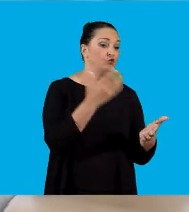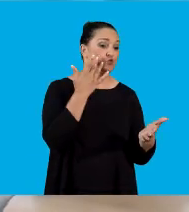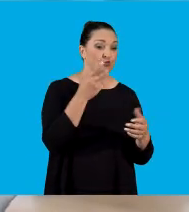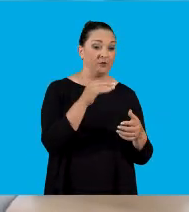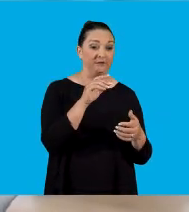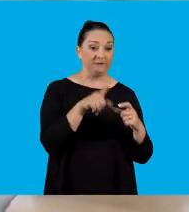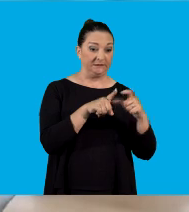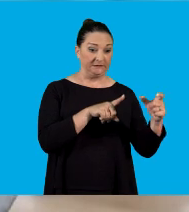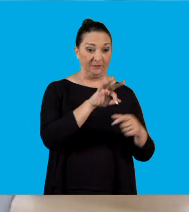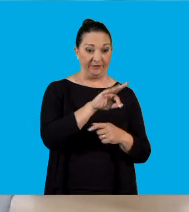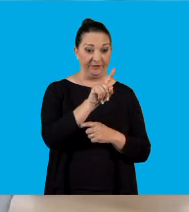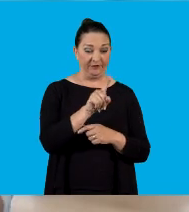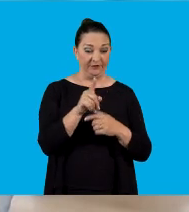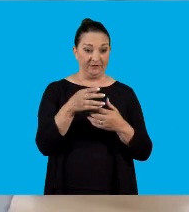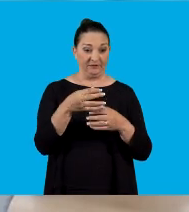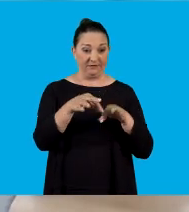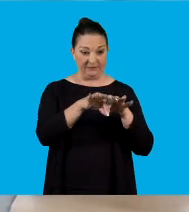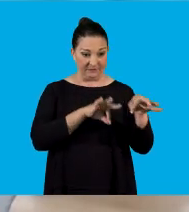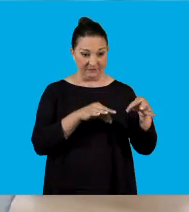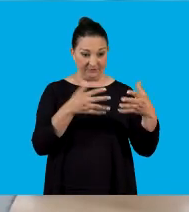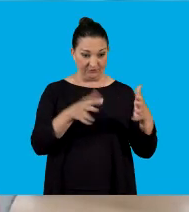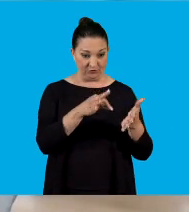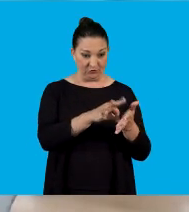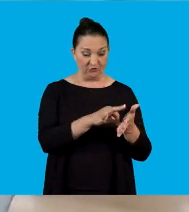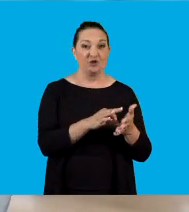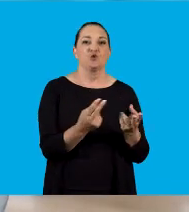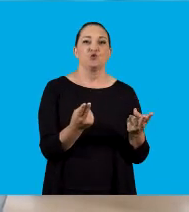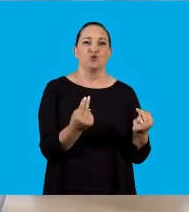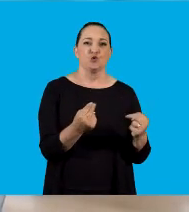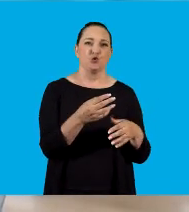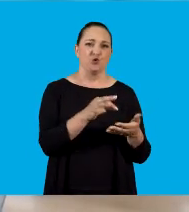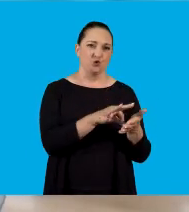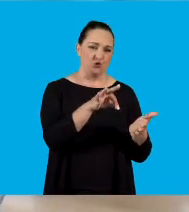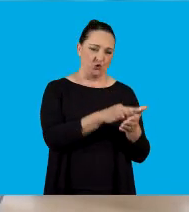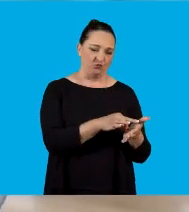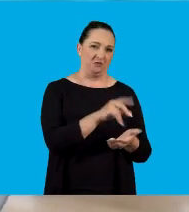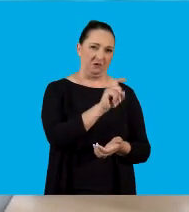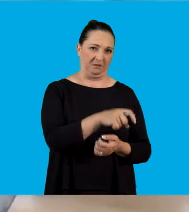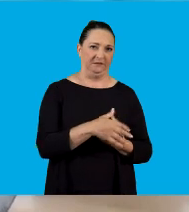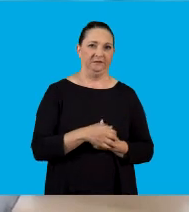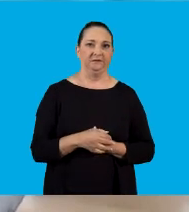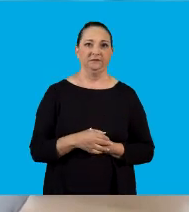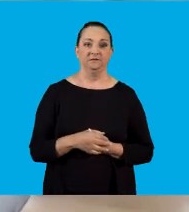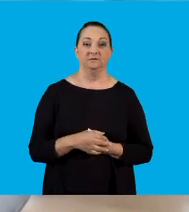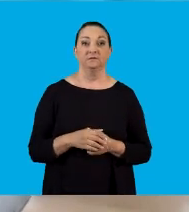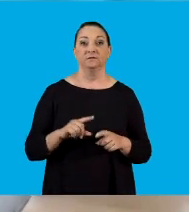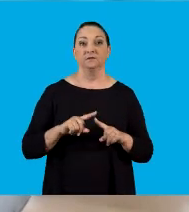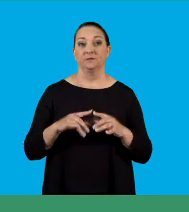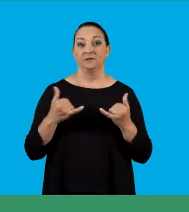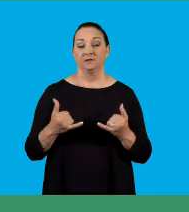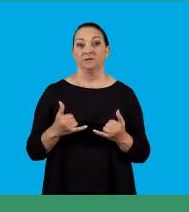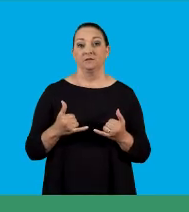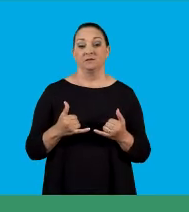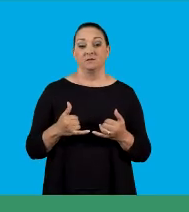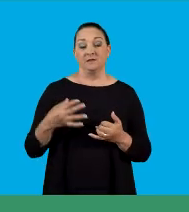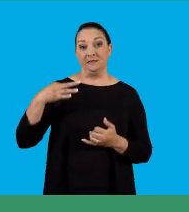the contract expires. So maybe you might have to renew it. That's if the employer wants to renew it. So now the payment of the salary